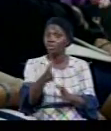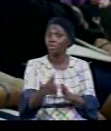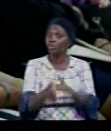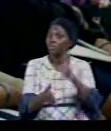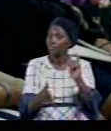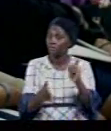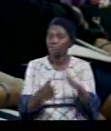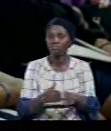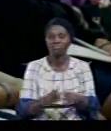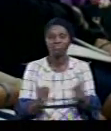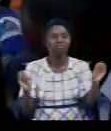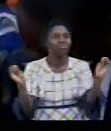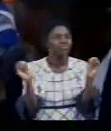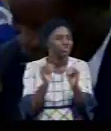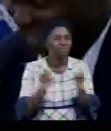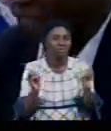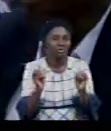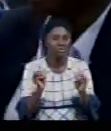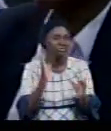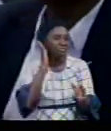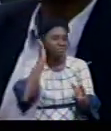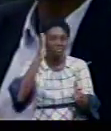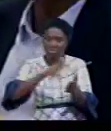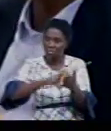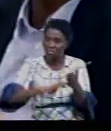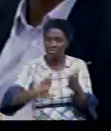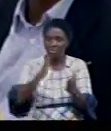Nothing will take your sleep away from you.